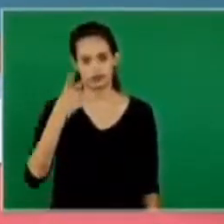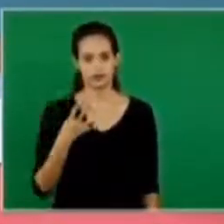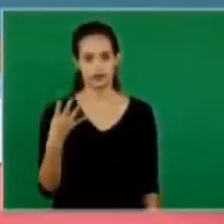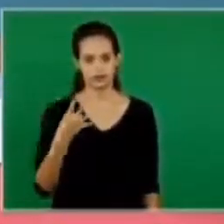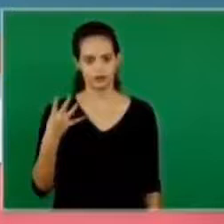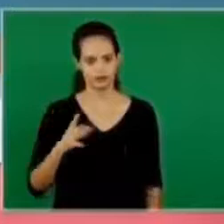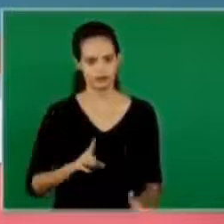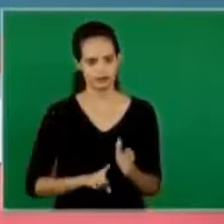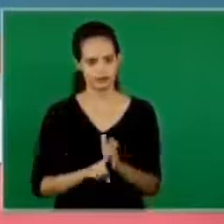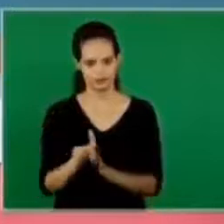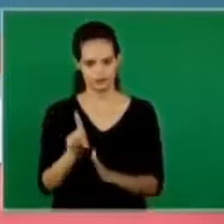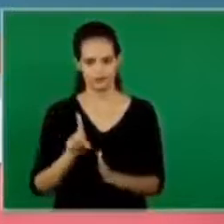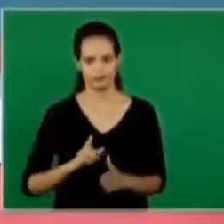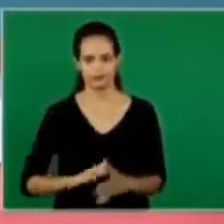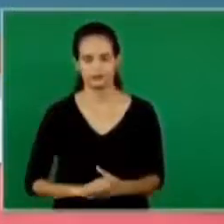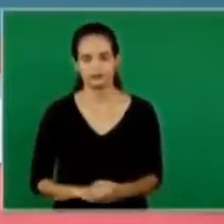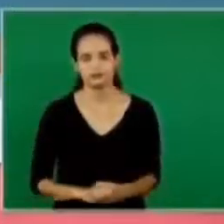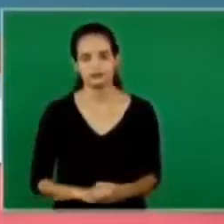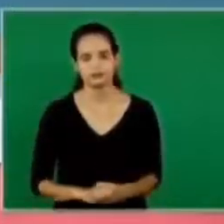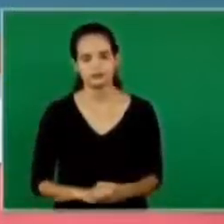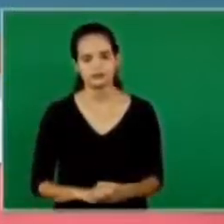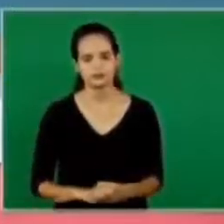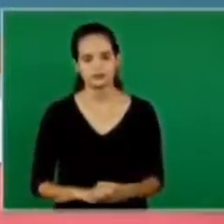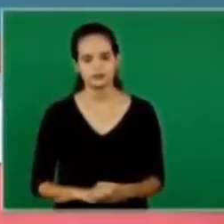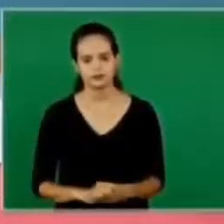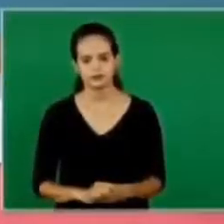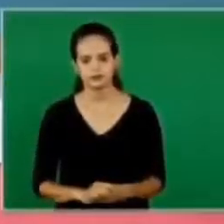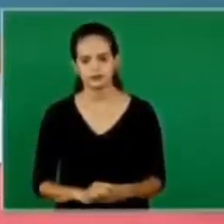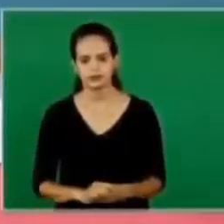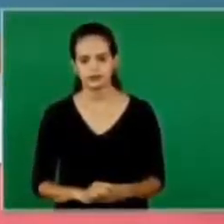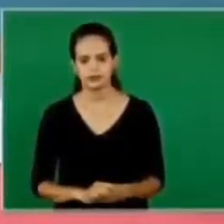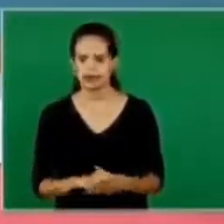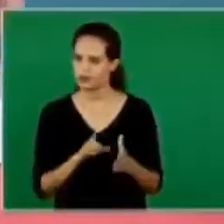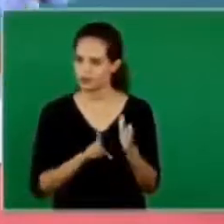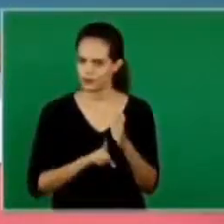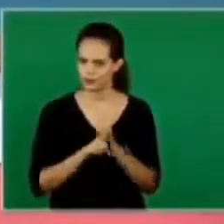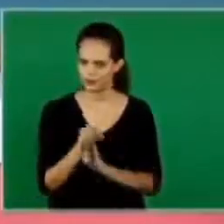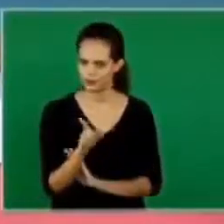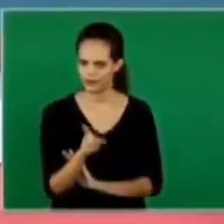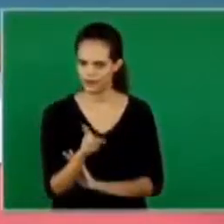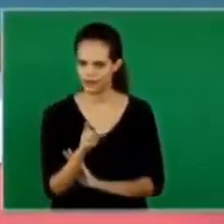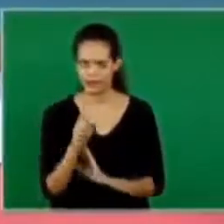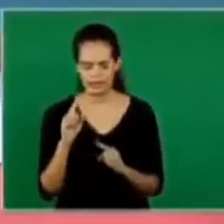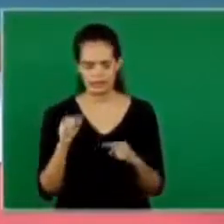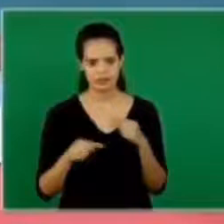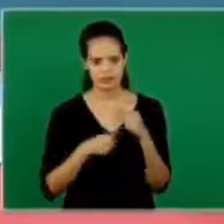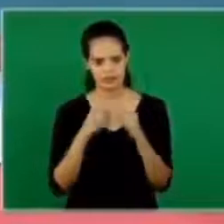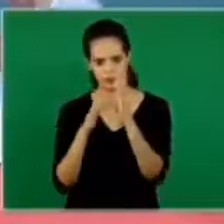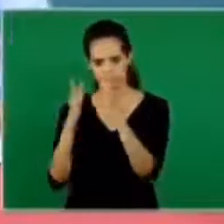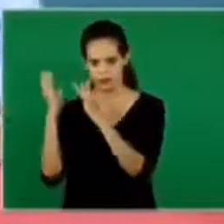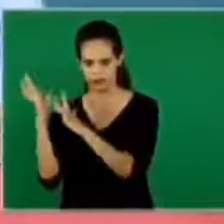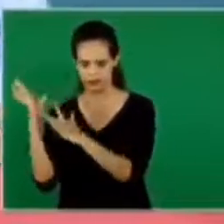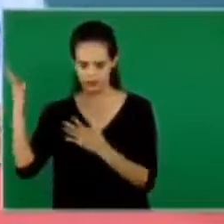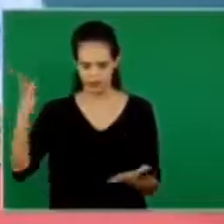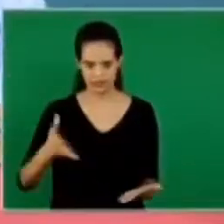time is coming to the end in every sense of it. Will there be another harvest after the